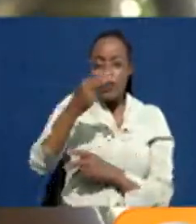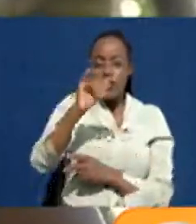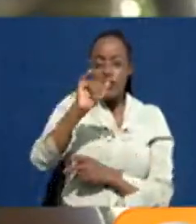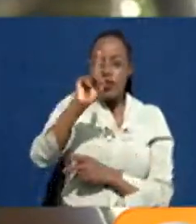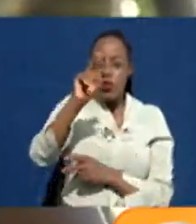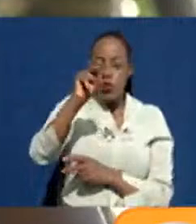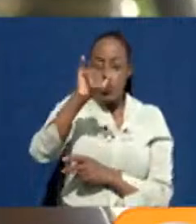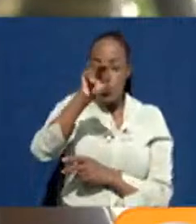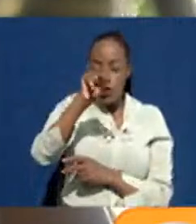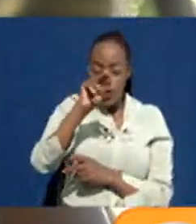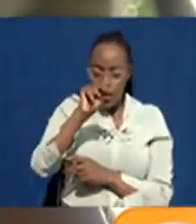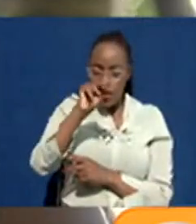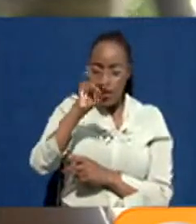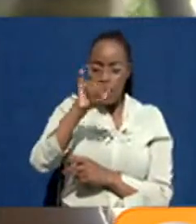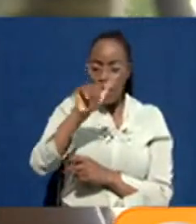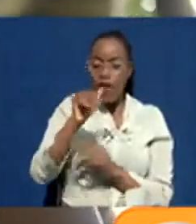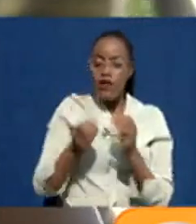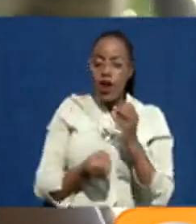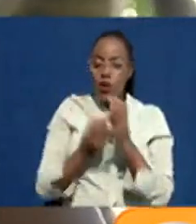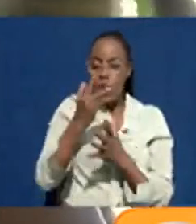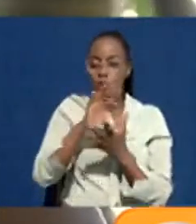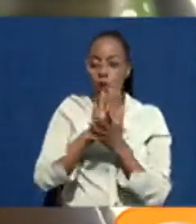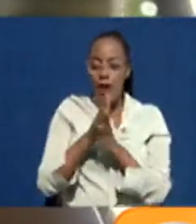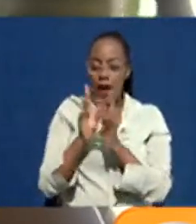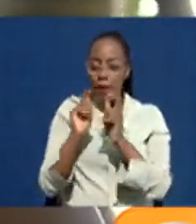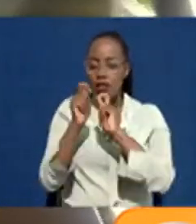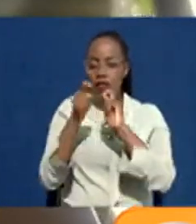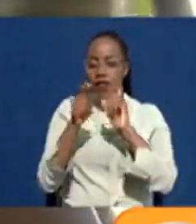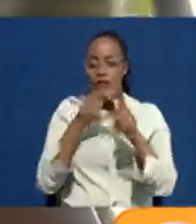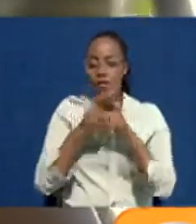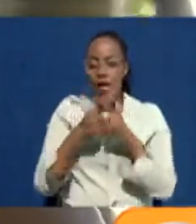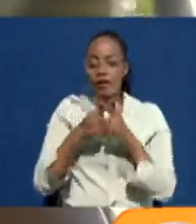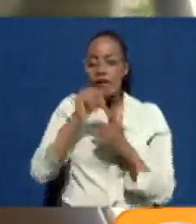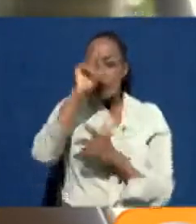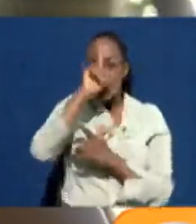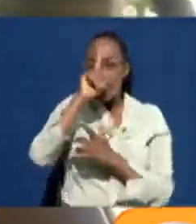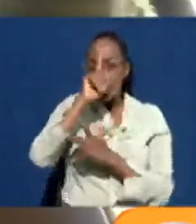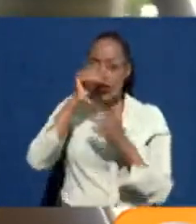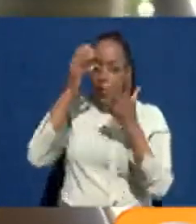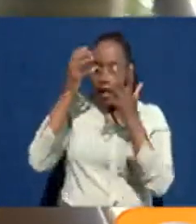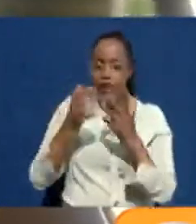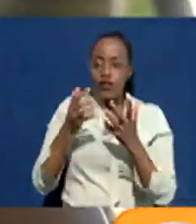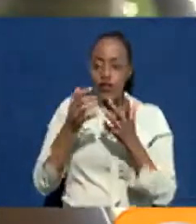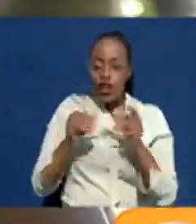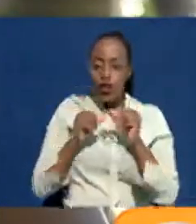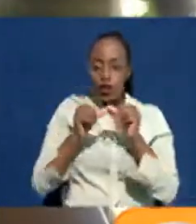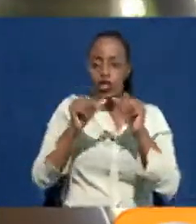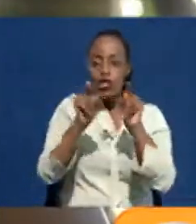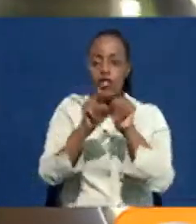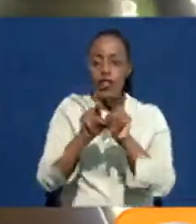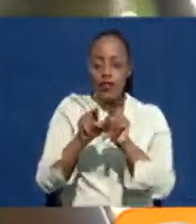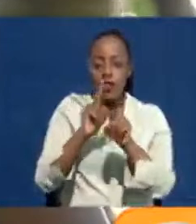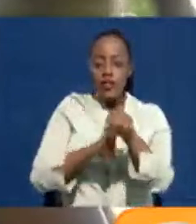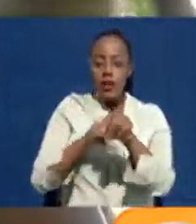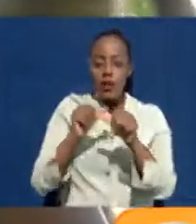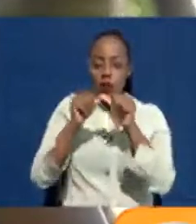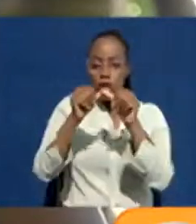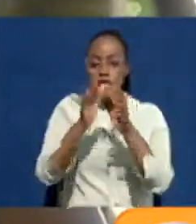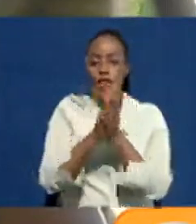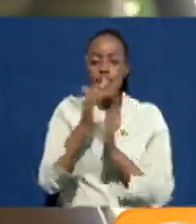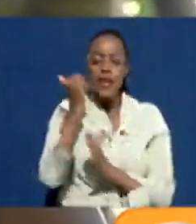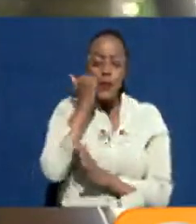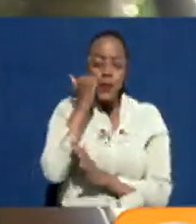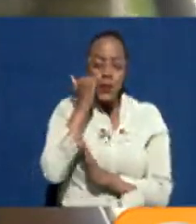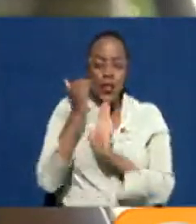to mutate, the severity also tends to increase. And as it does, even the disease